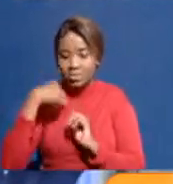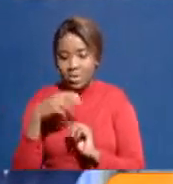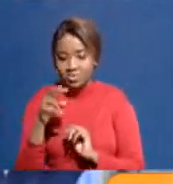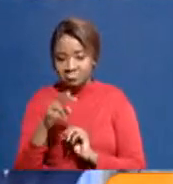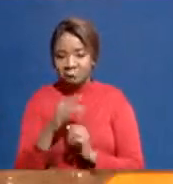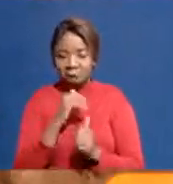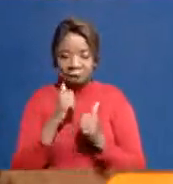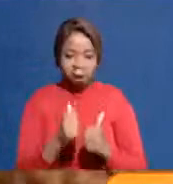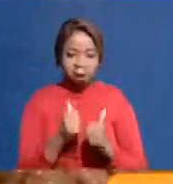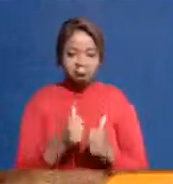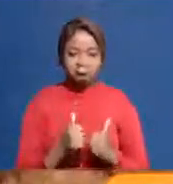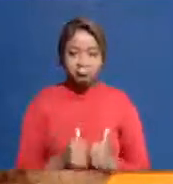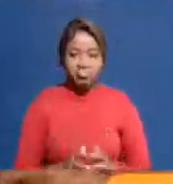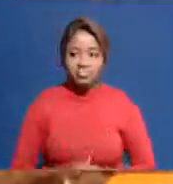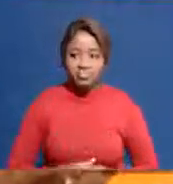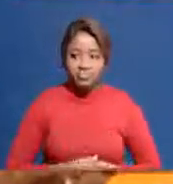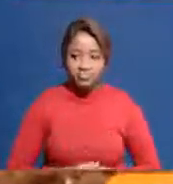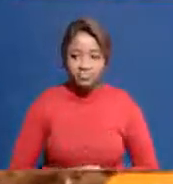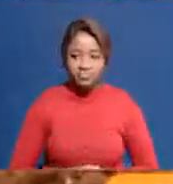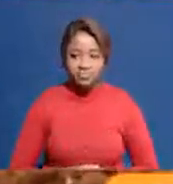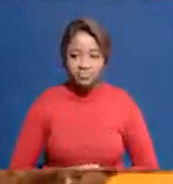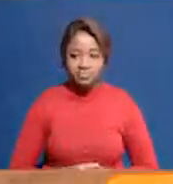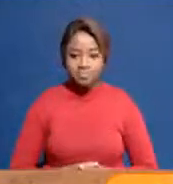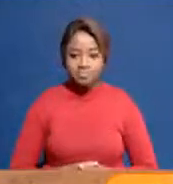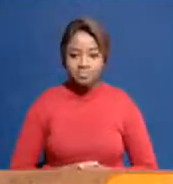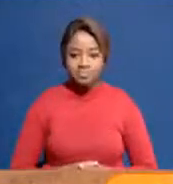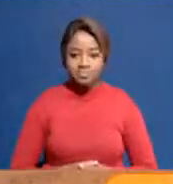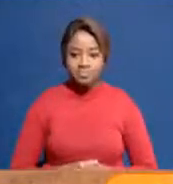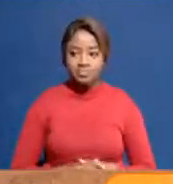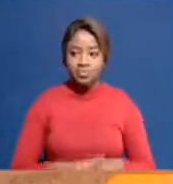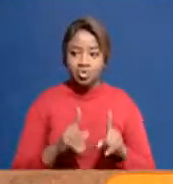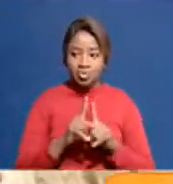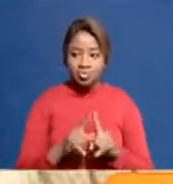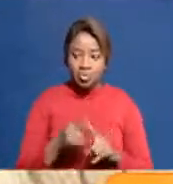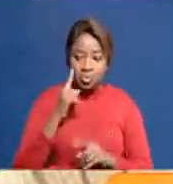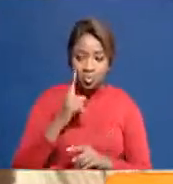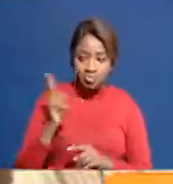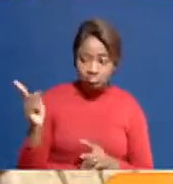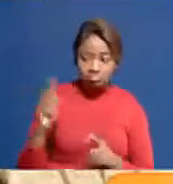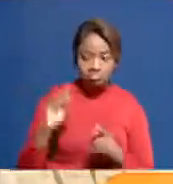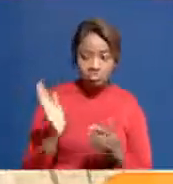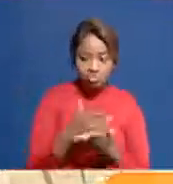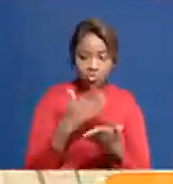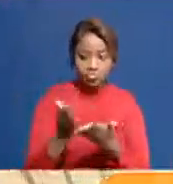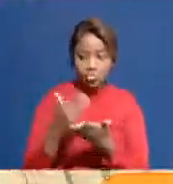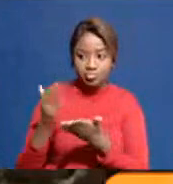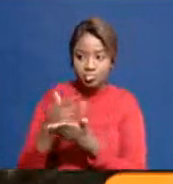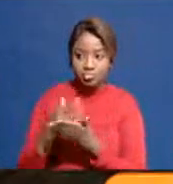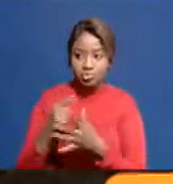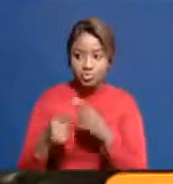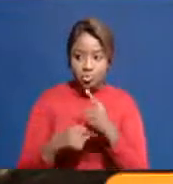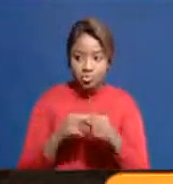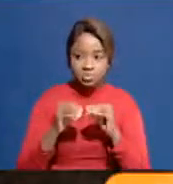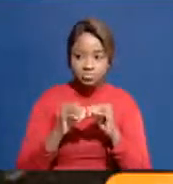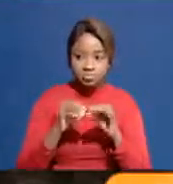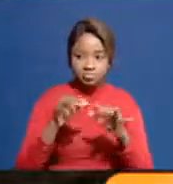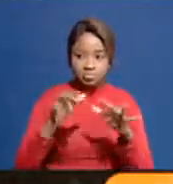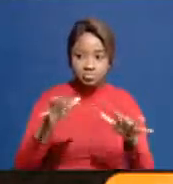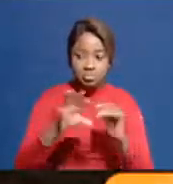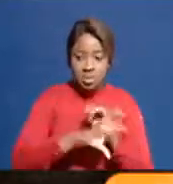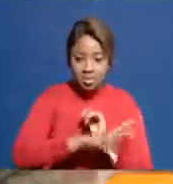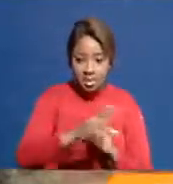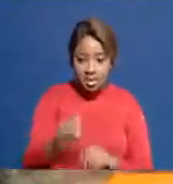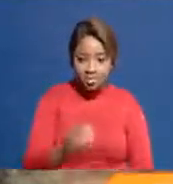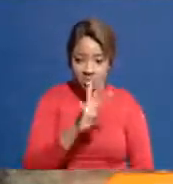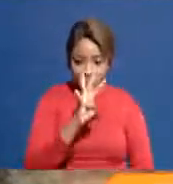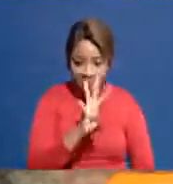very productive. Na huku vita vya kukabiliana na pombe haramu vikishika kasi sio tu kwa kaunti hizo